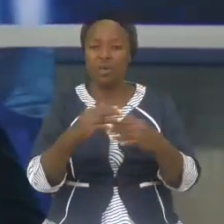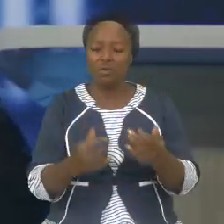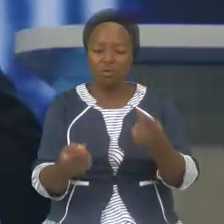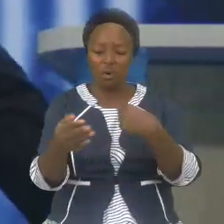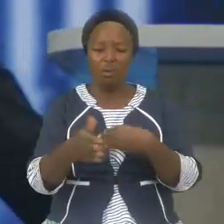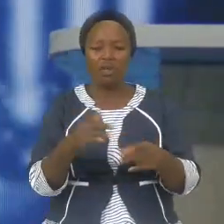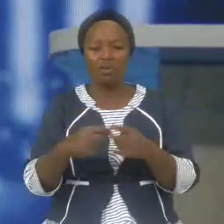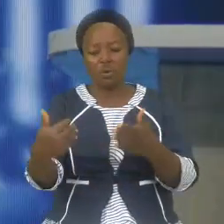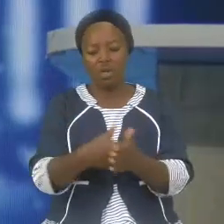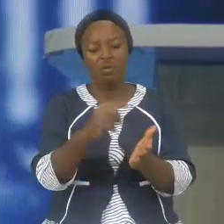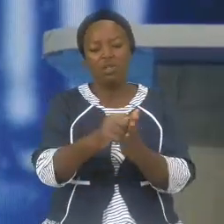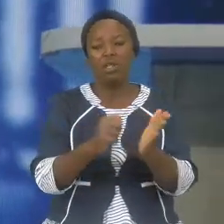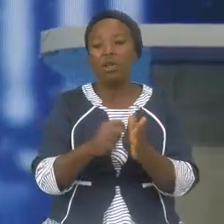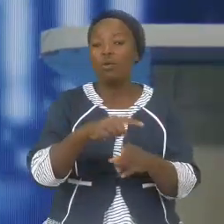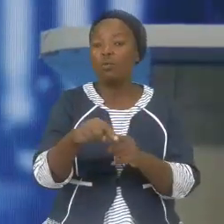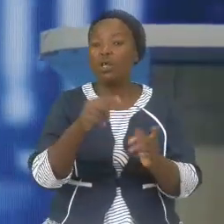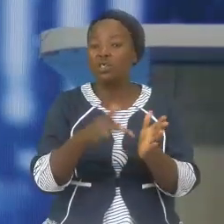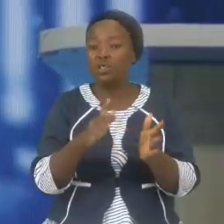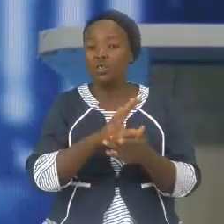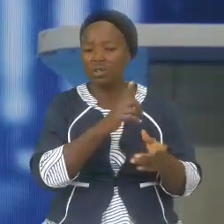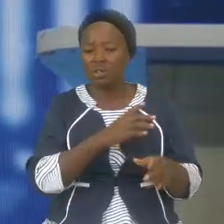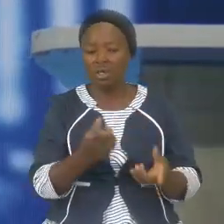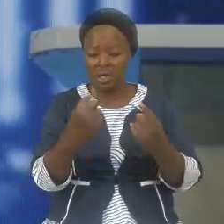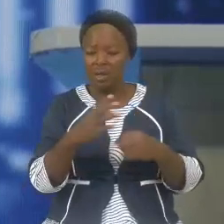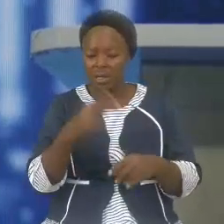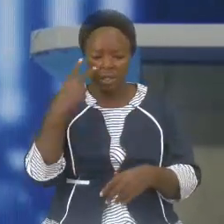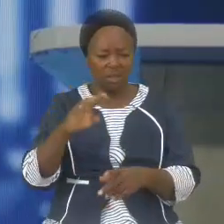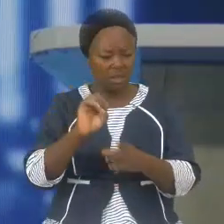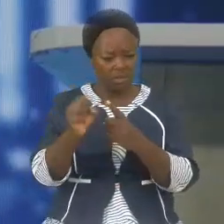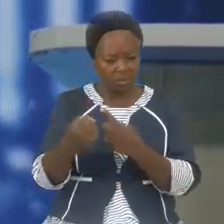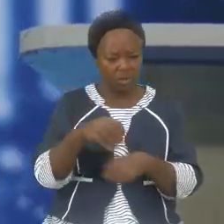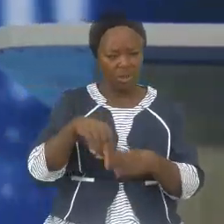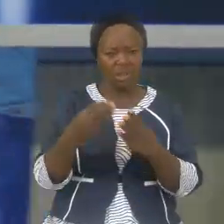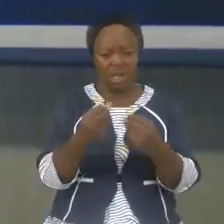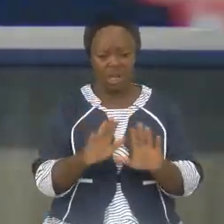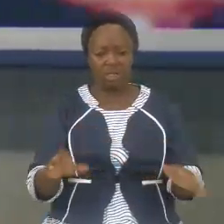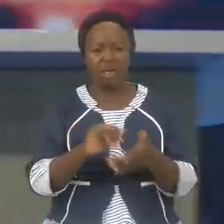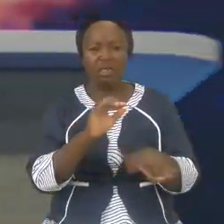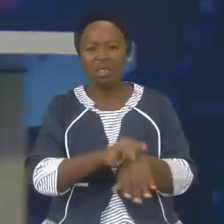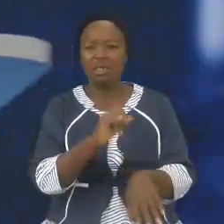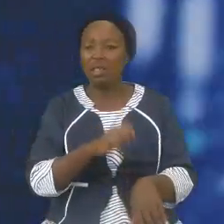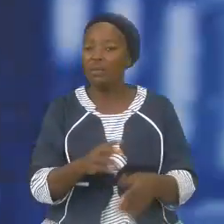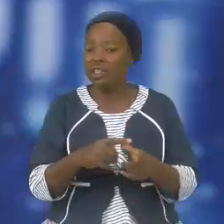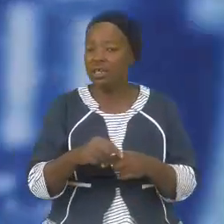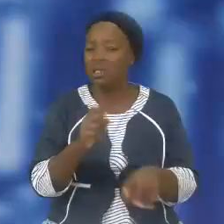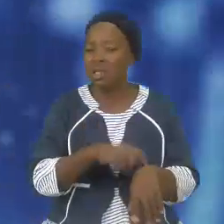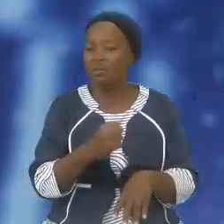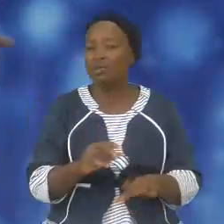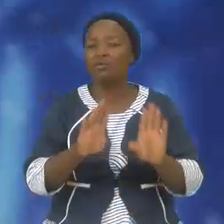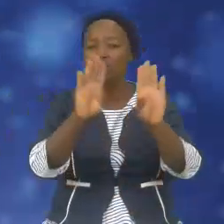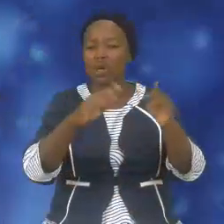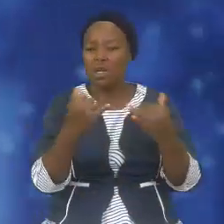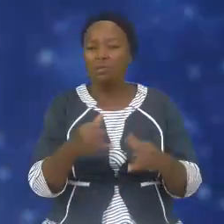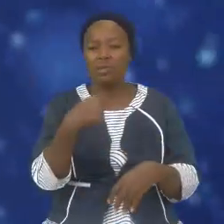when Jesus came. Look at the situation of the land, a time of trouble. And Then it now says, as